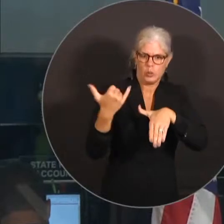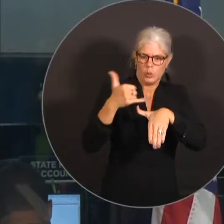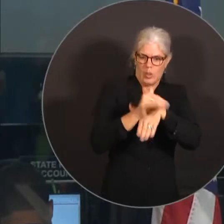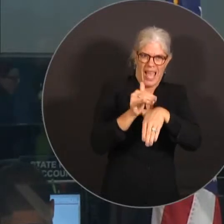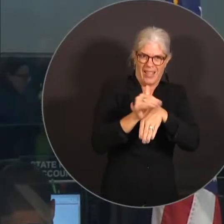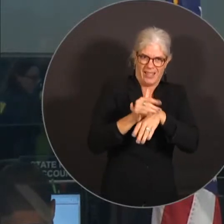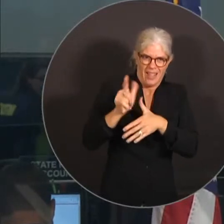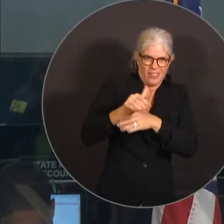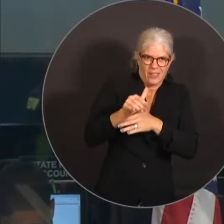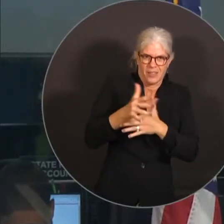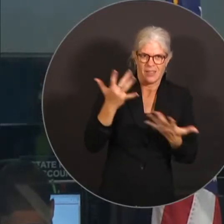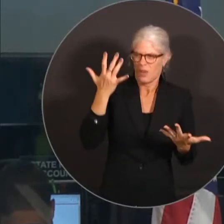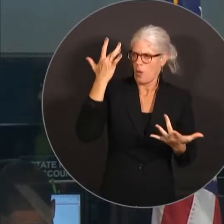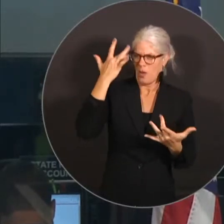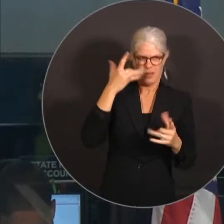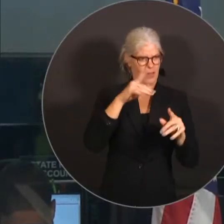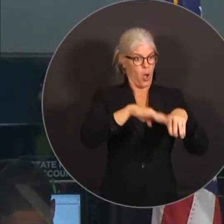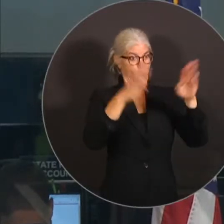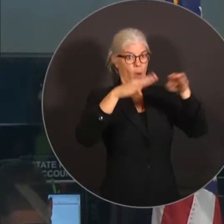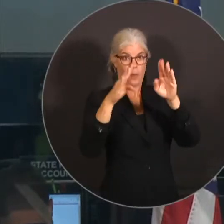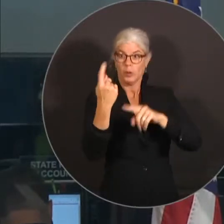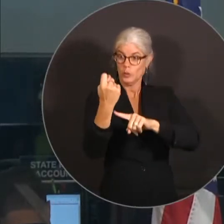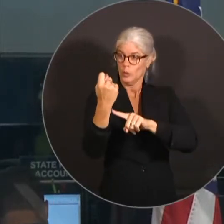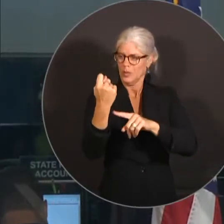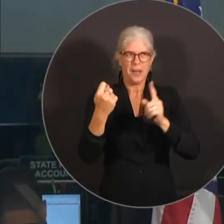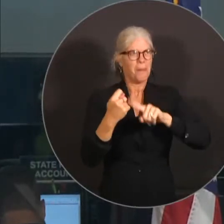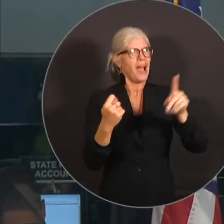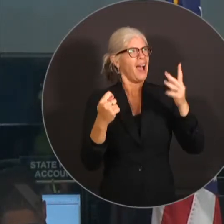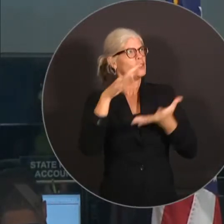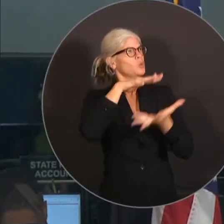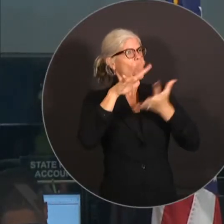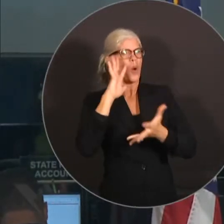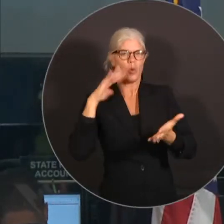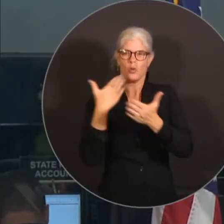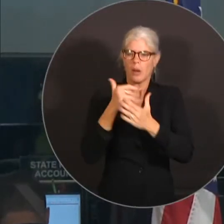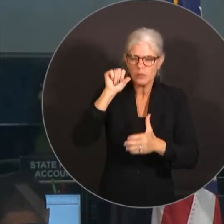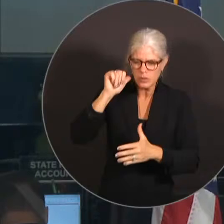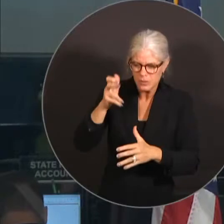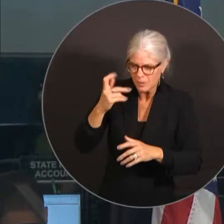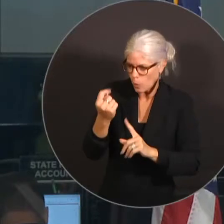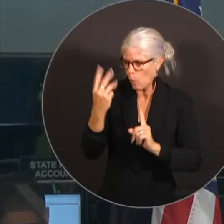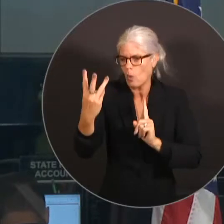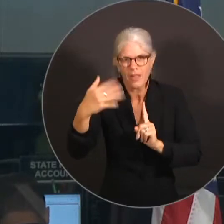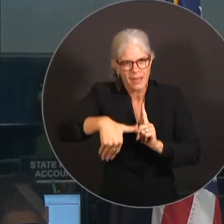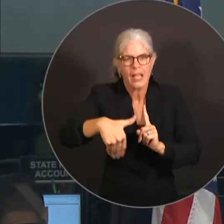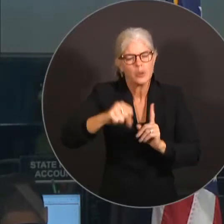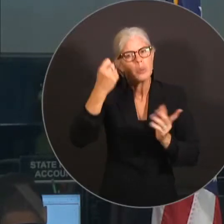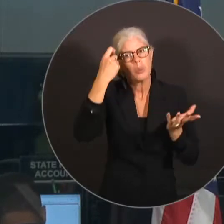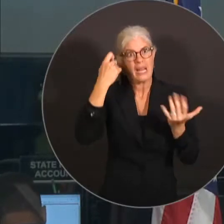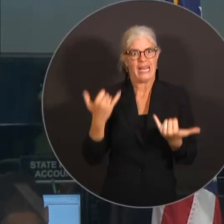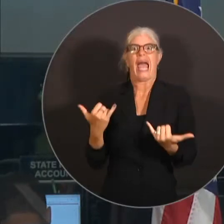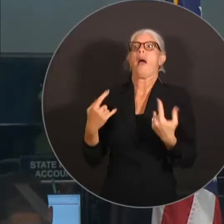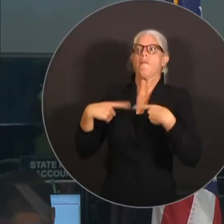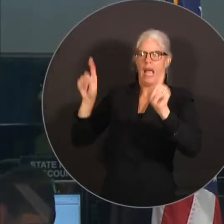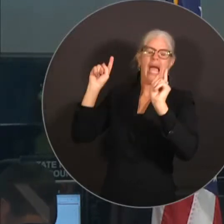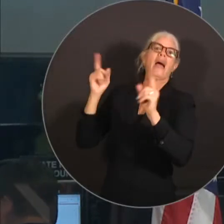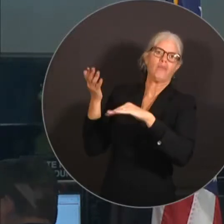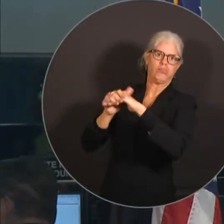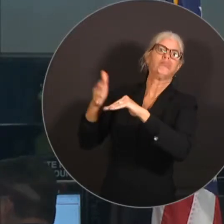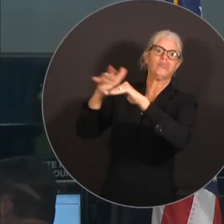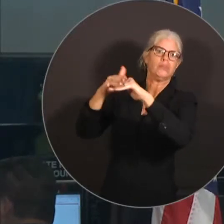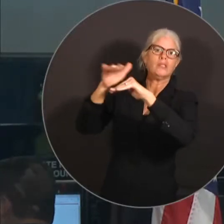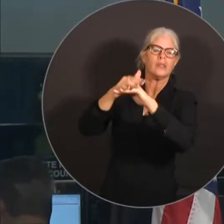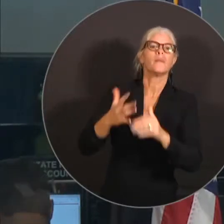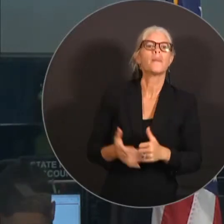there on a Tuesday night? They'll just go Wednesday morning. So we anticipated that would happen. We have capacity. I think when you're talking